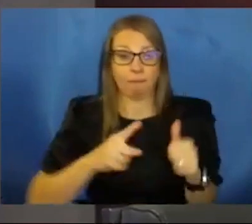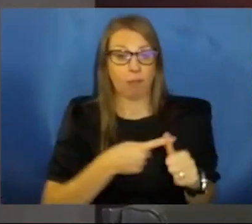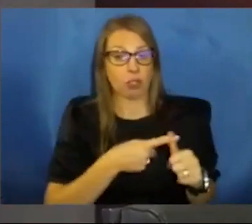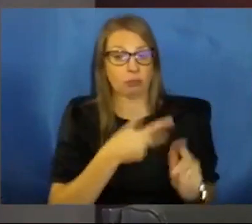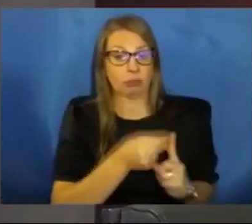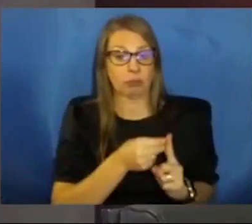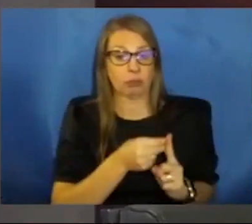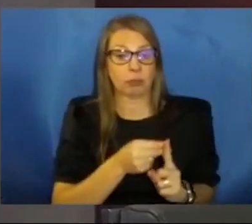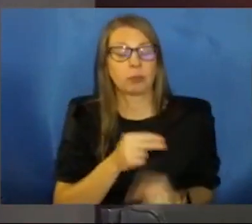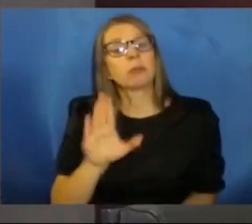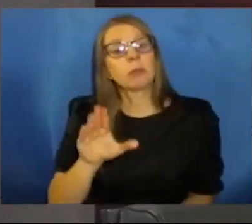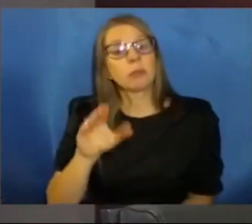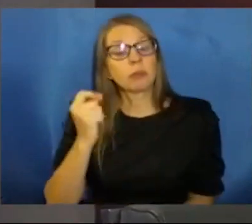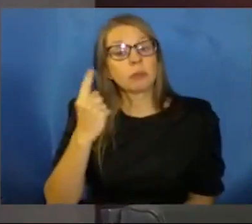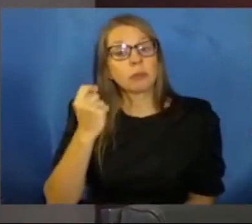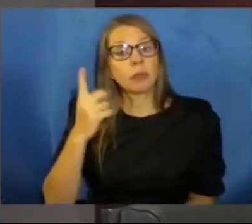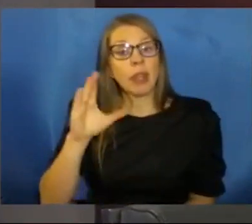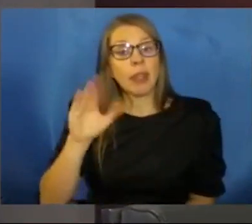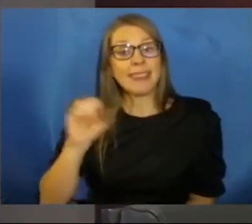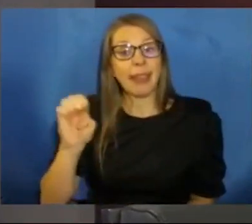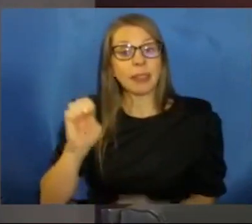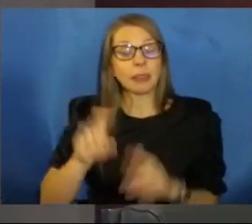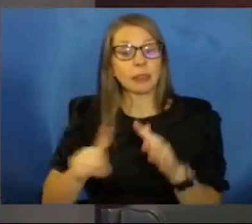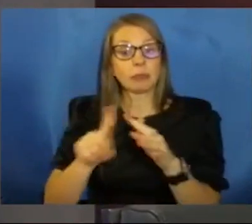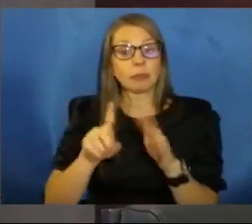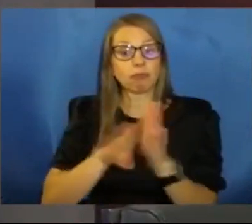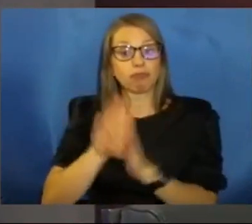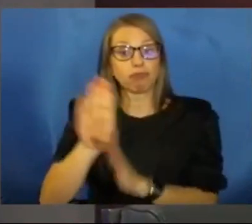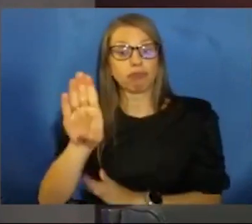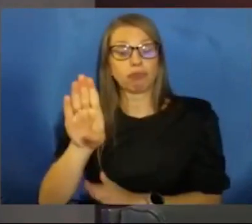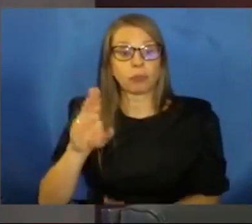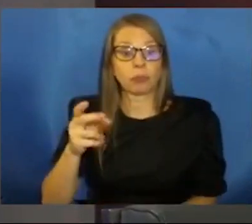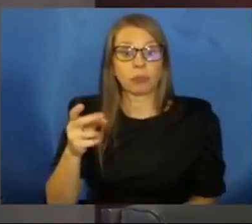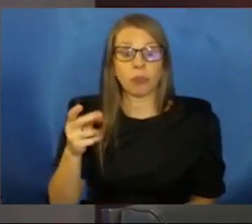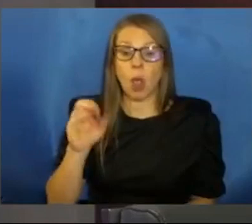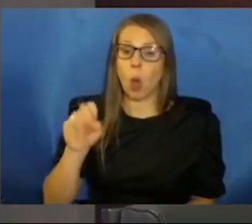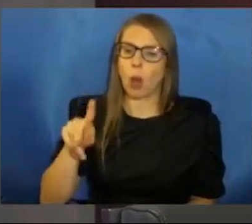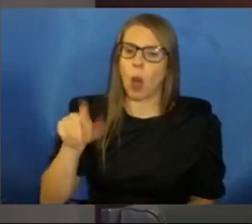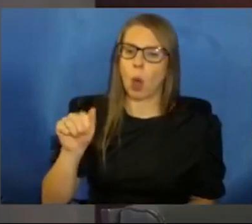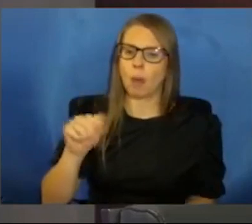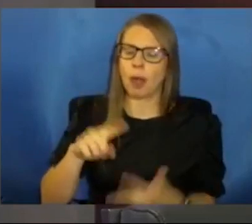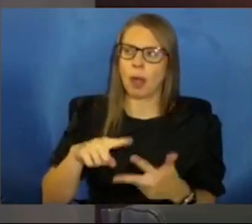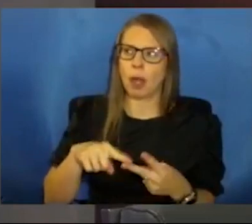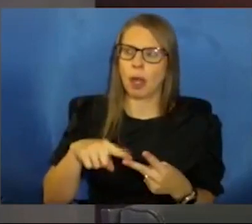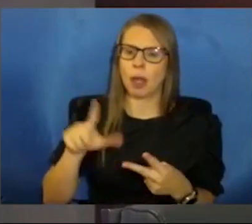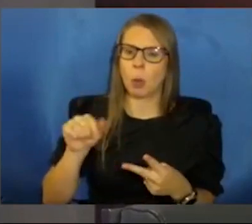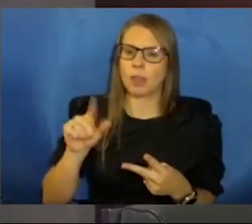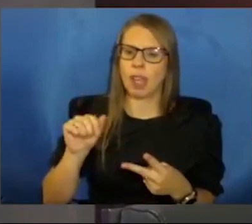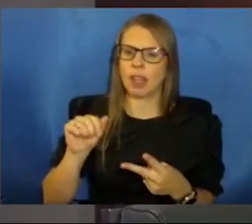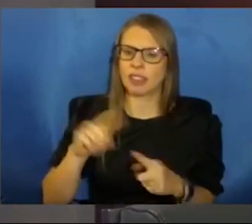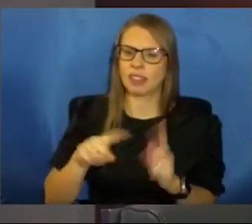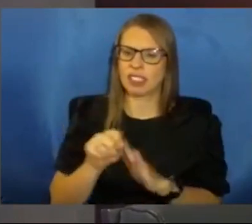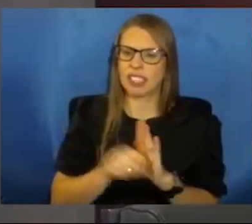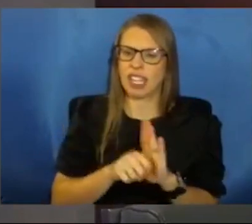saw very early on when vaccines were available. Well, that's what I was going to say. Do you think it's more people wanting the booster than it is getting their first shot?